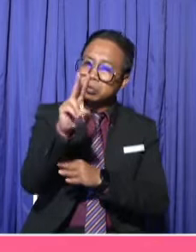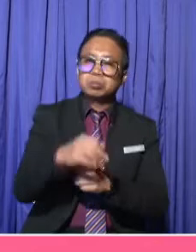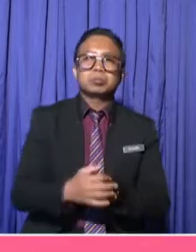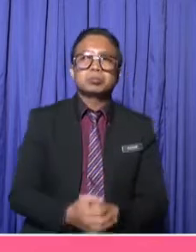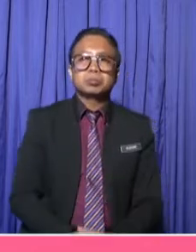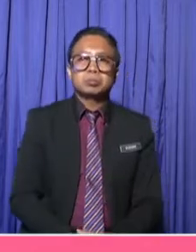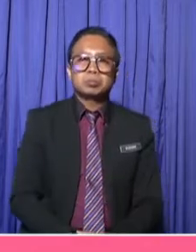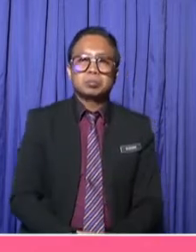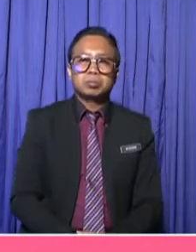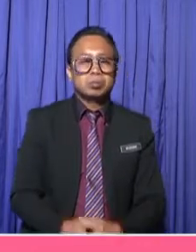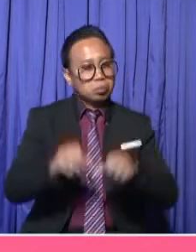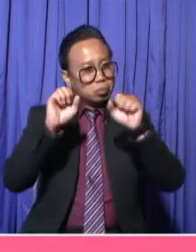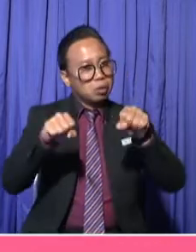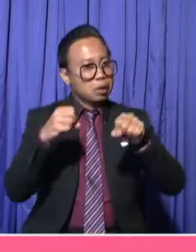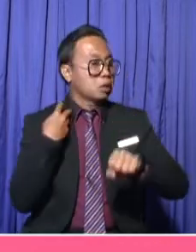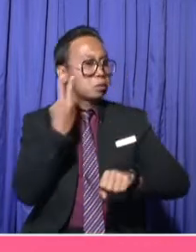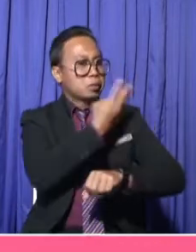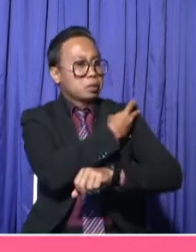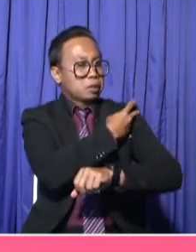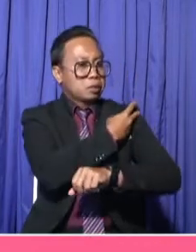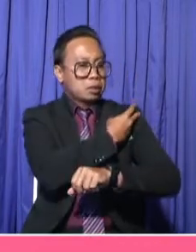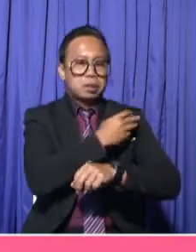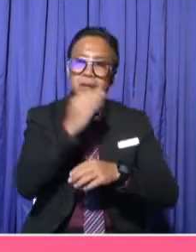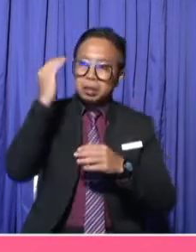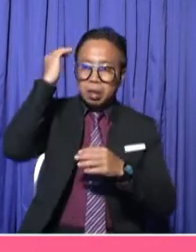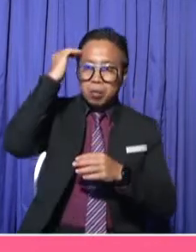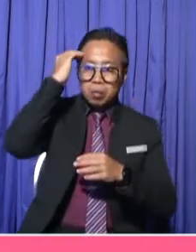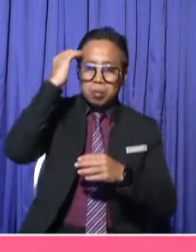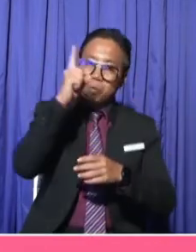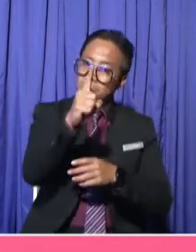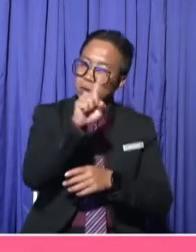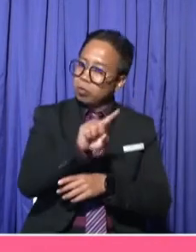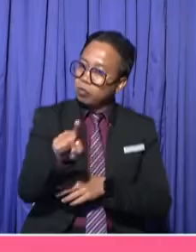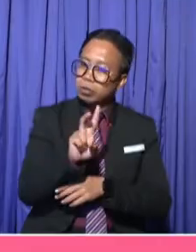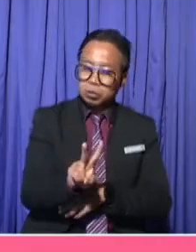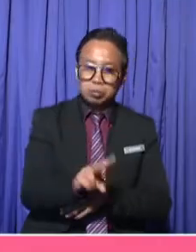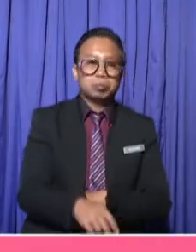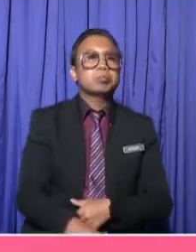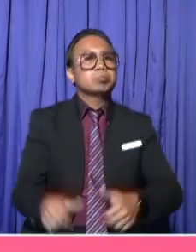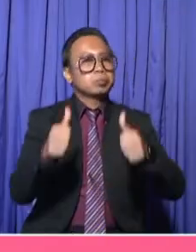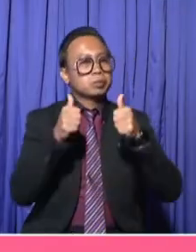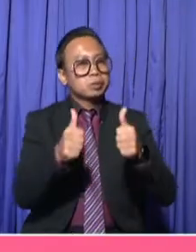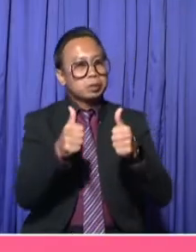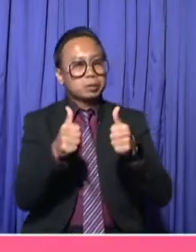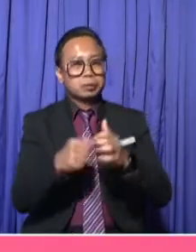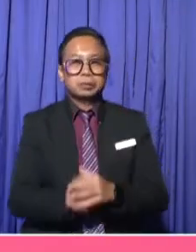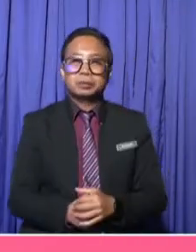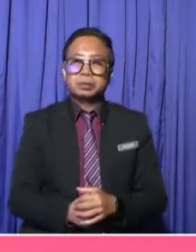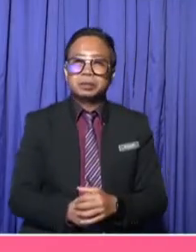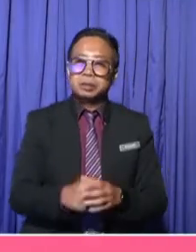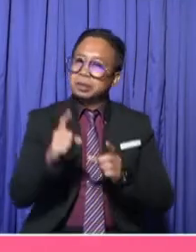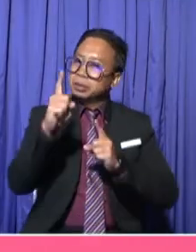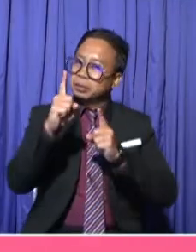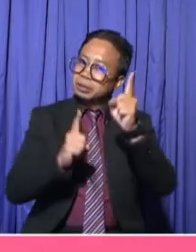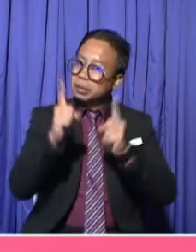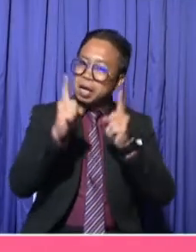well. Can we consider these as 1/2? Well done! The star